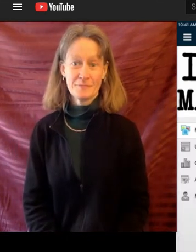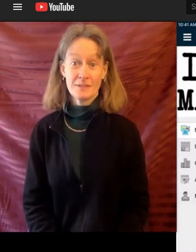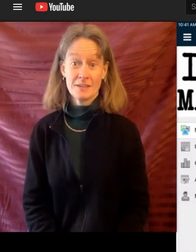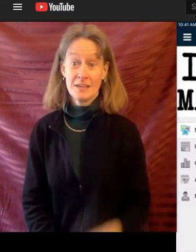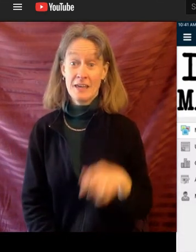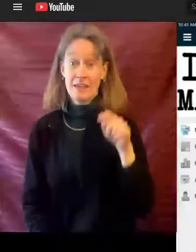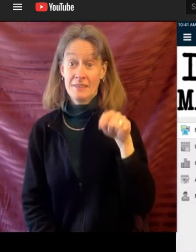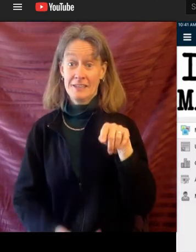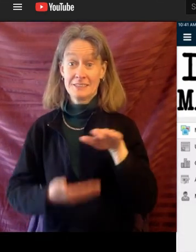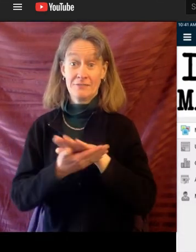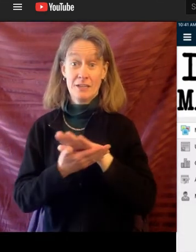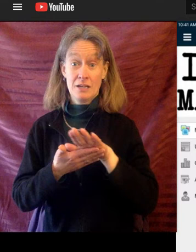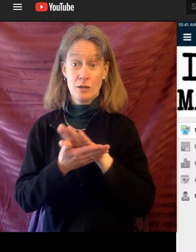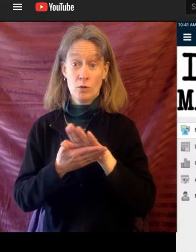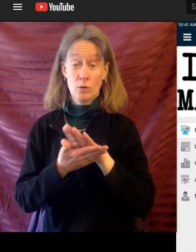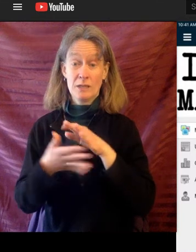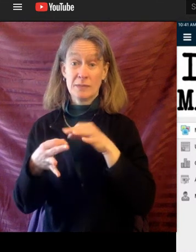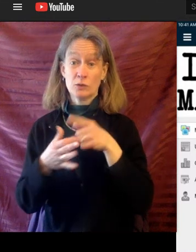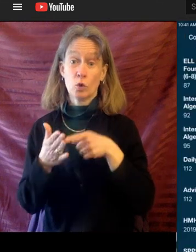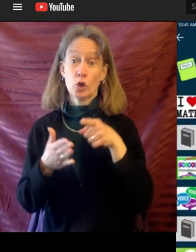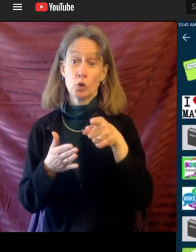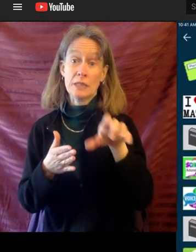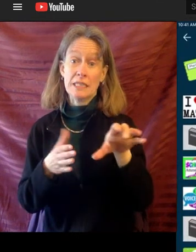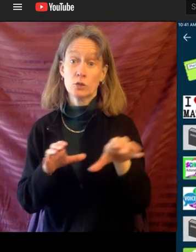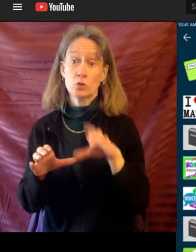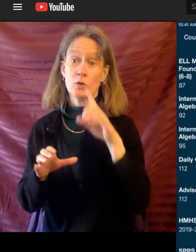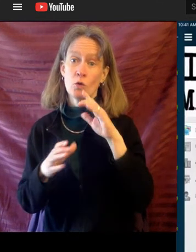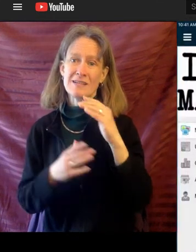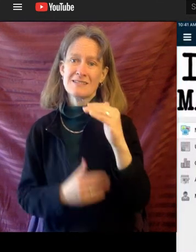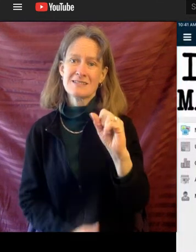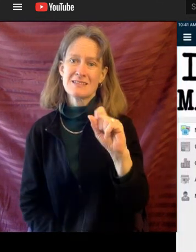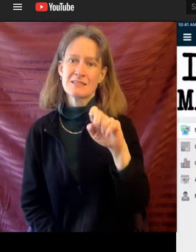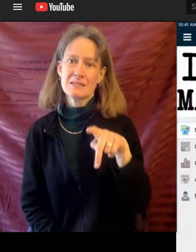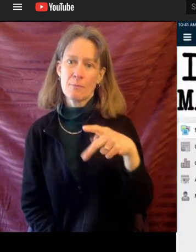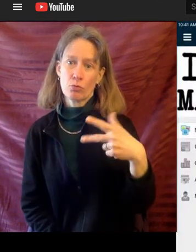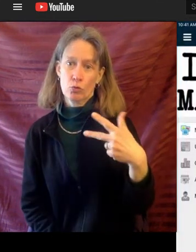This is a video on what you need to do for step 3,